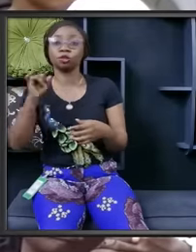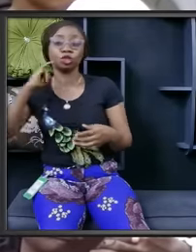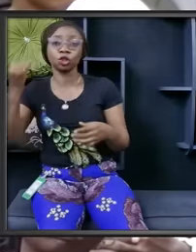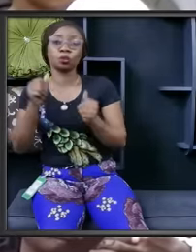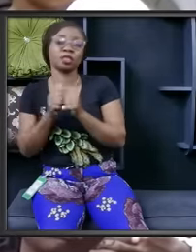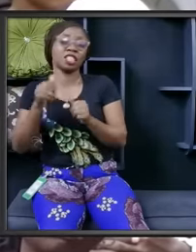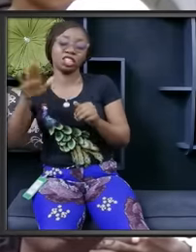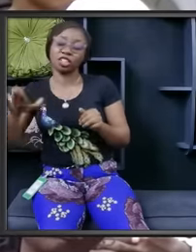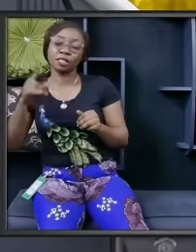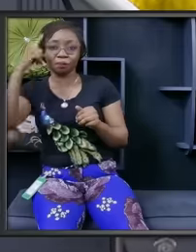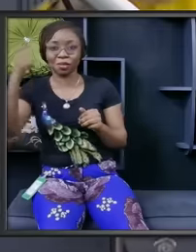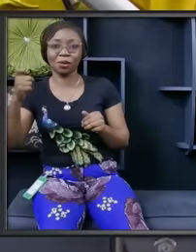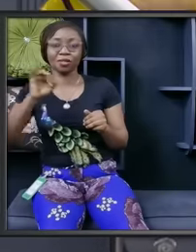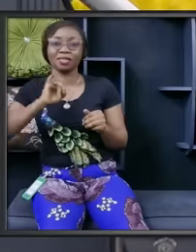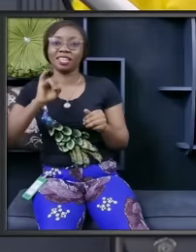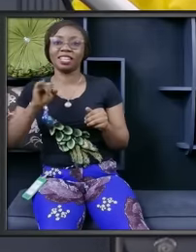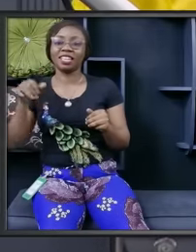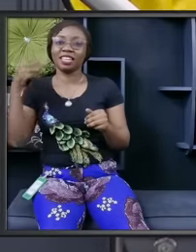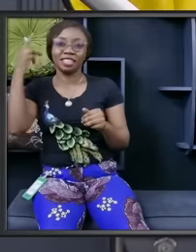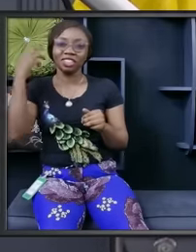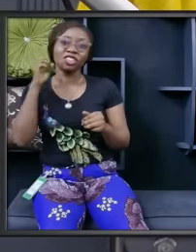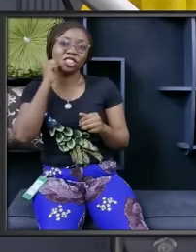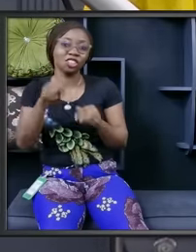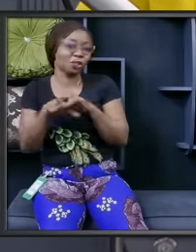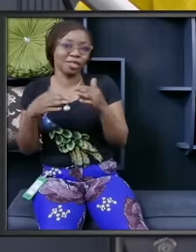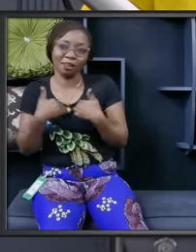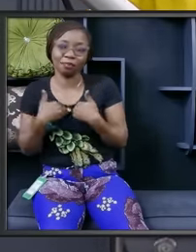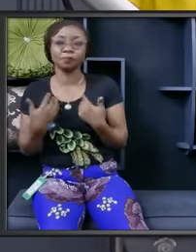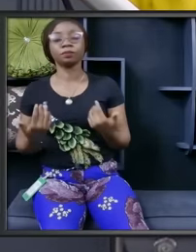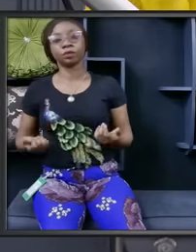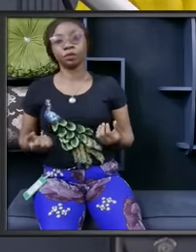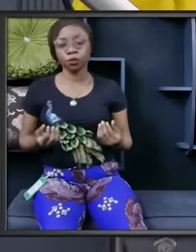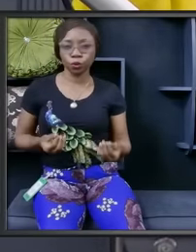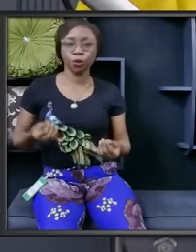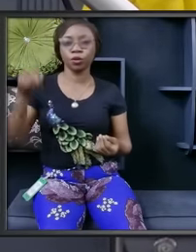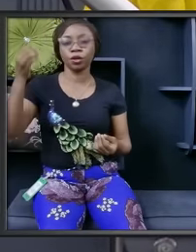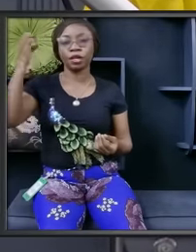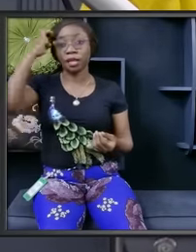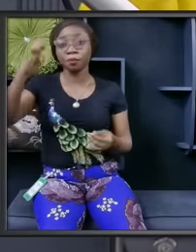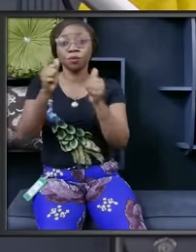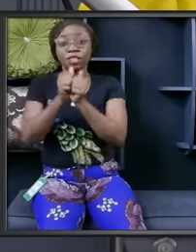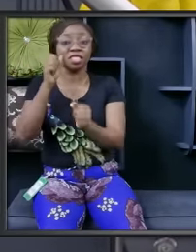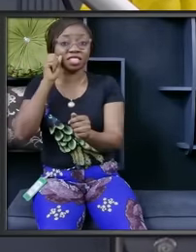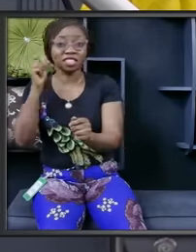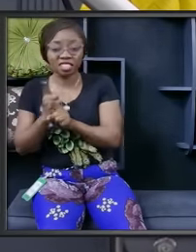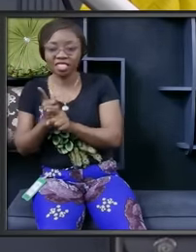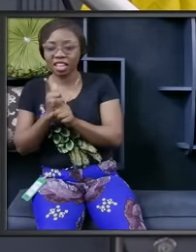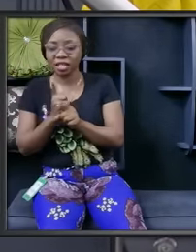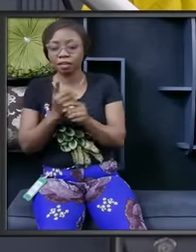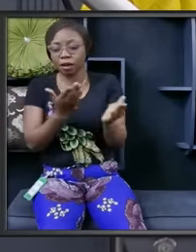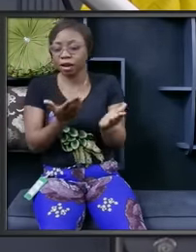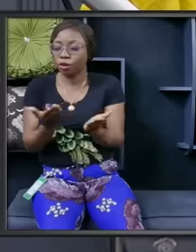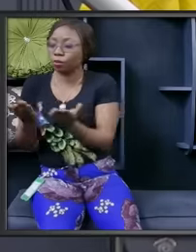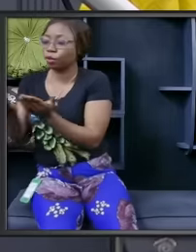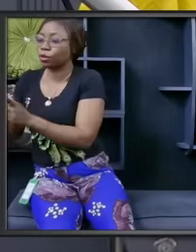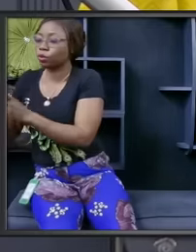Mm. They born Pekin. Yeah. So he and his sister can't do waiting. So he and sister carry me into the parlor.